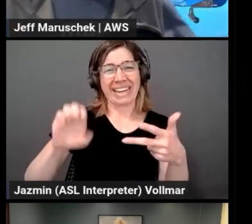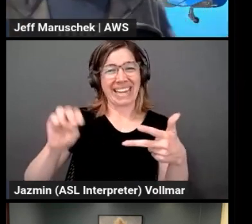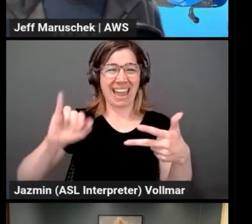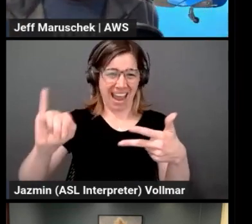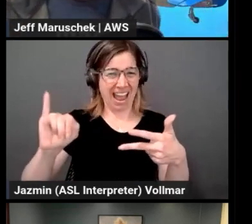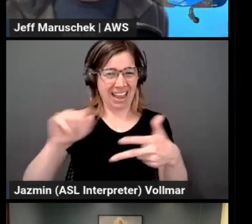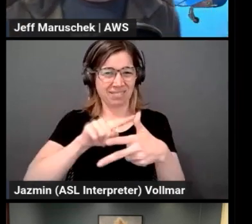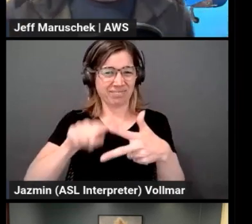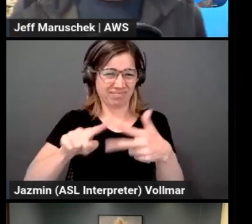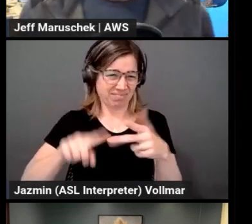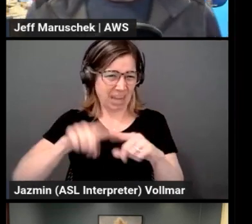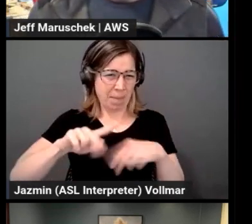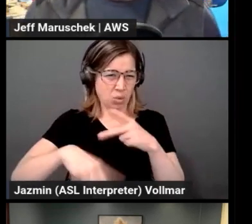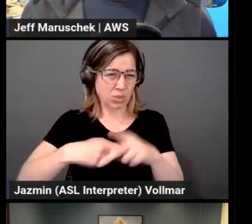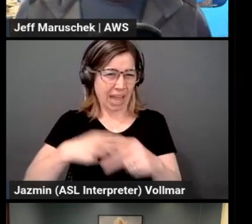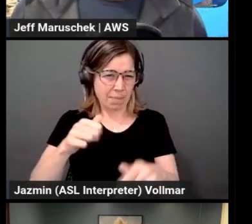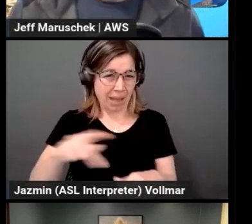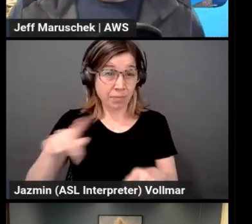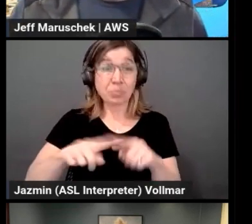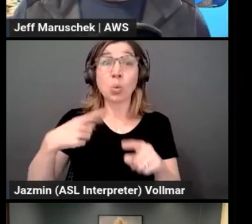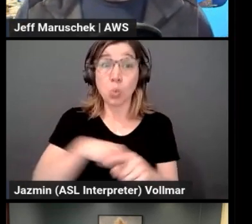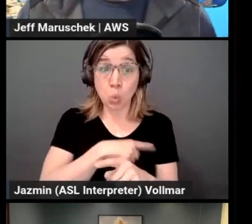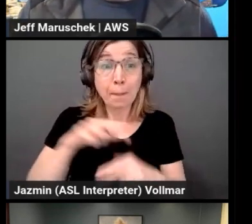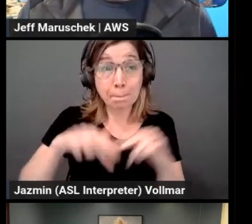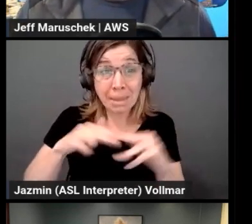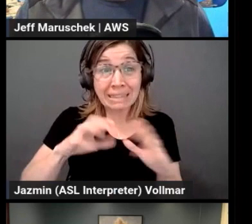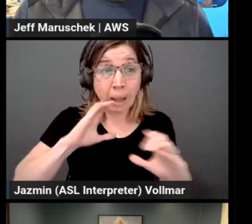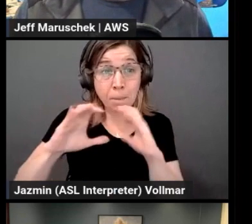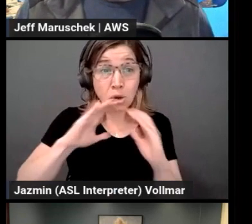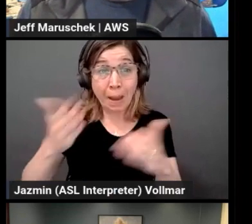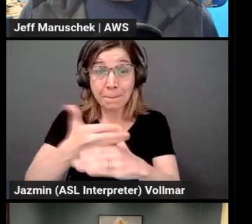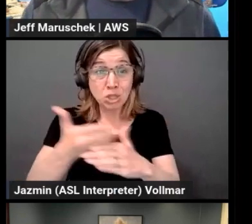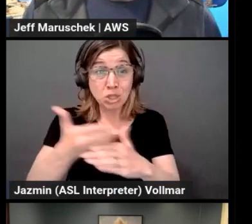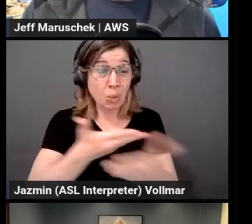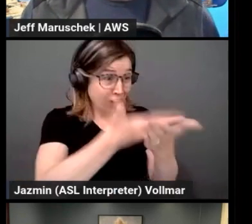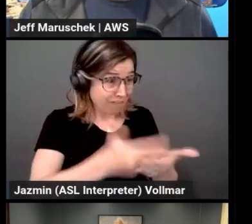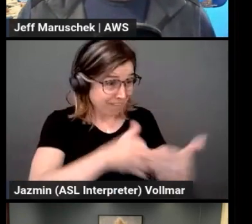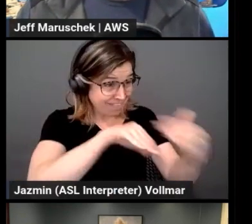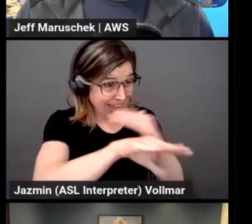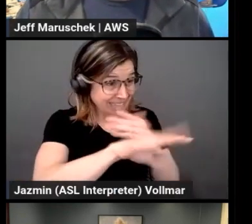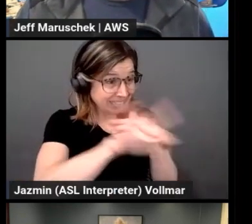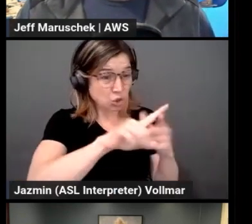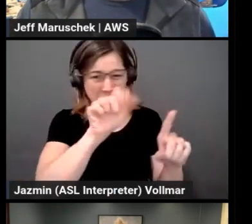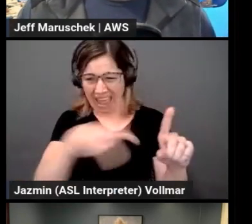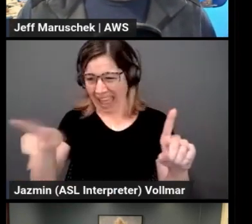have. But we're building that communication between verified access to the application